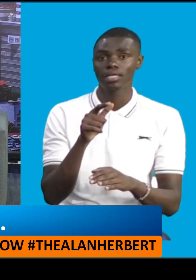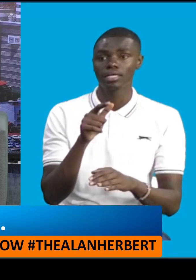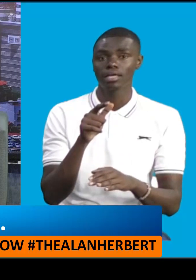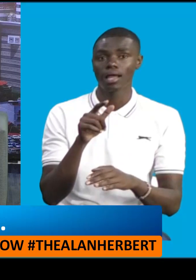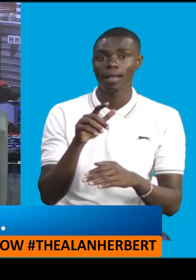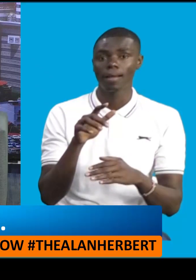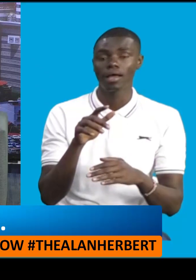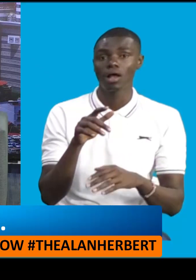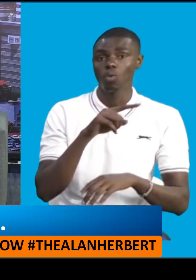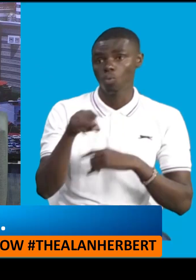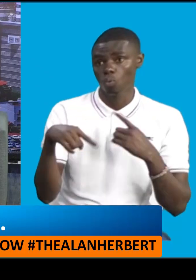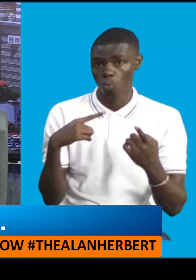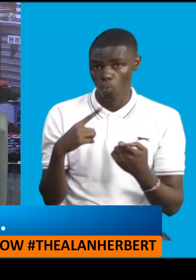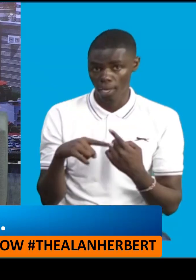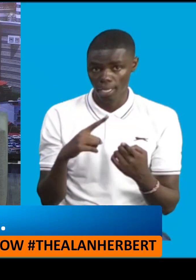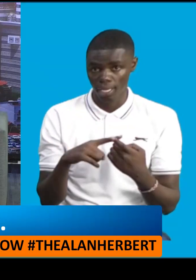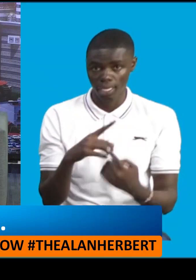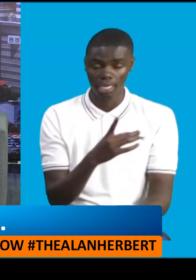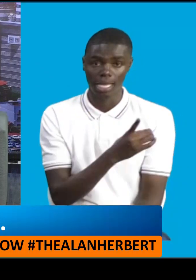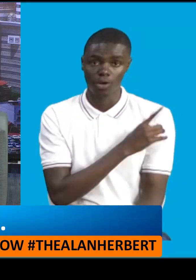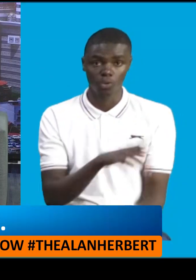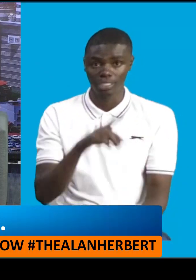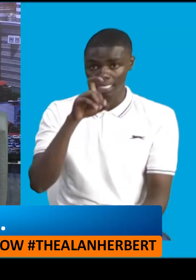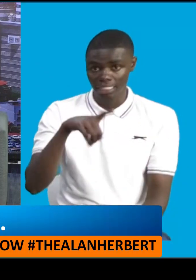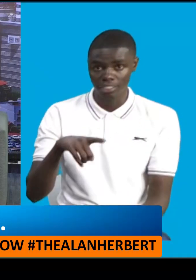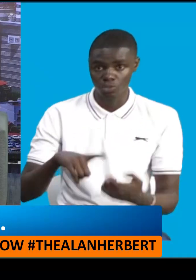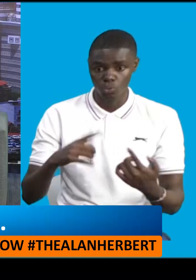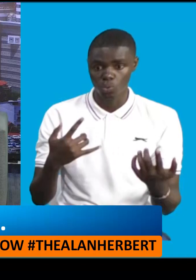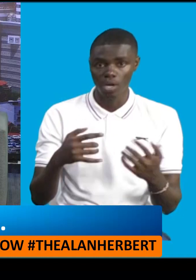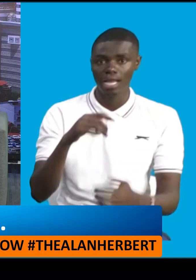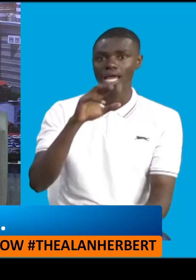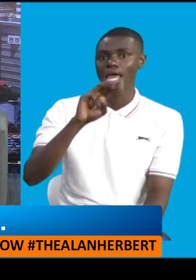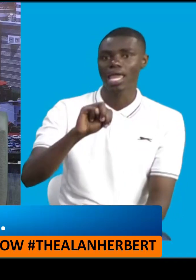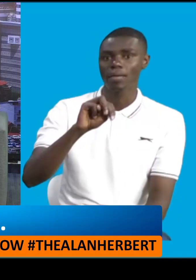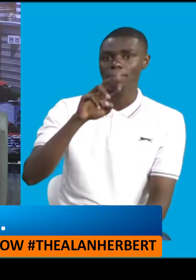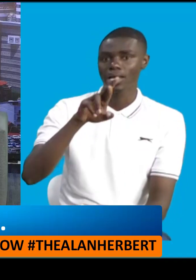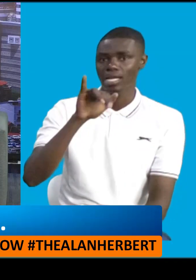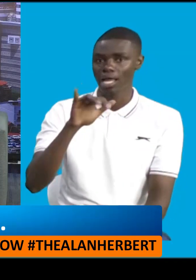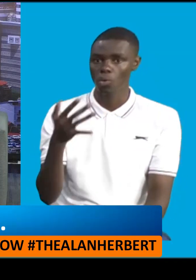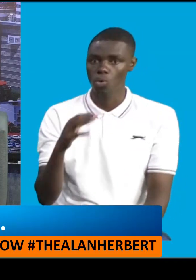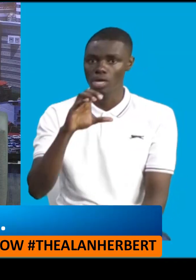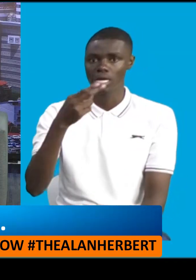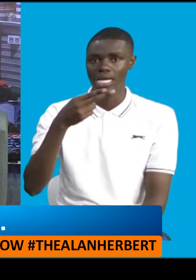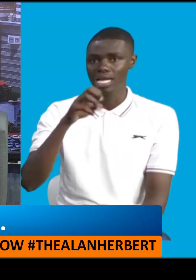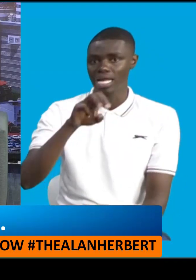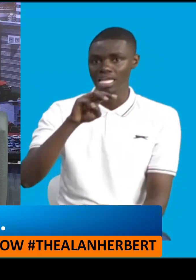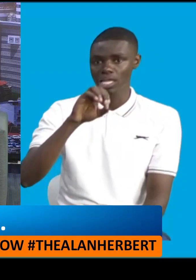applies when a doctor decides I'm going to need to do an MRI. I'm going to need you to have